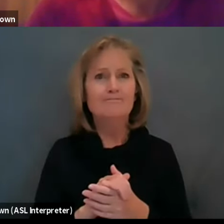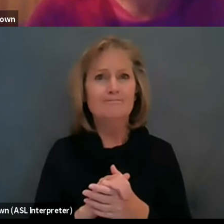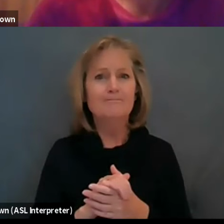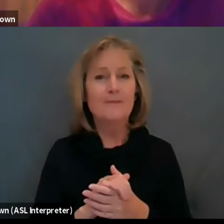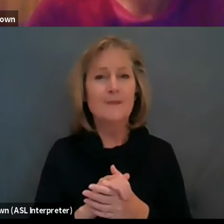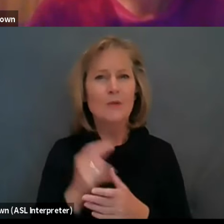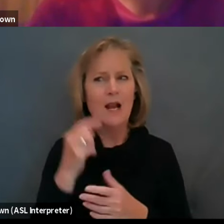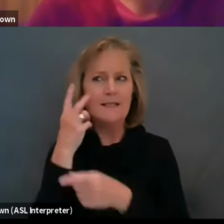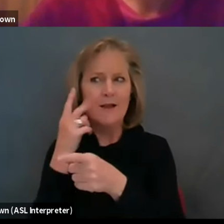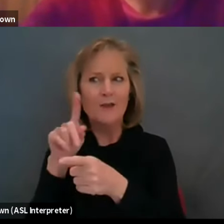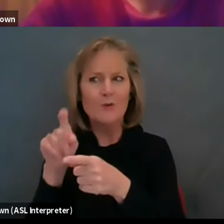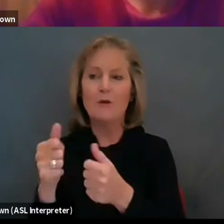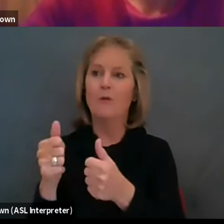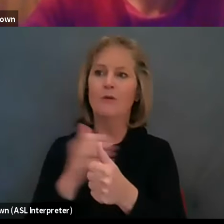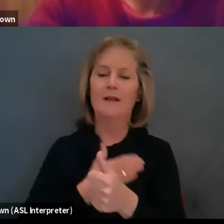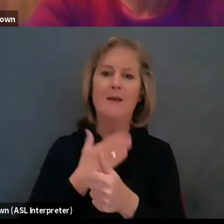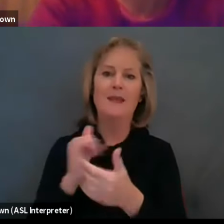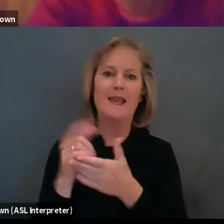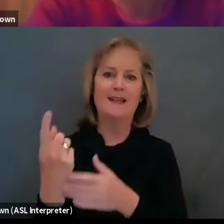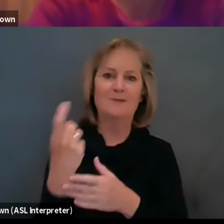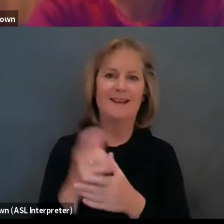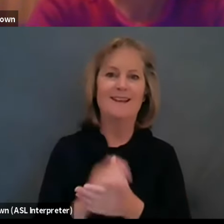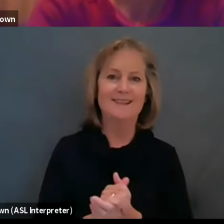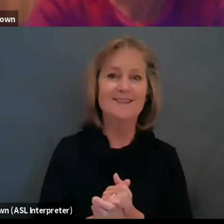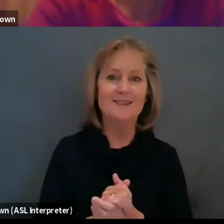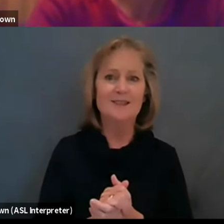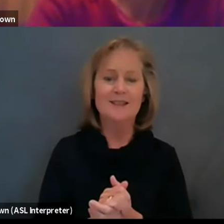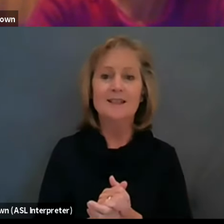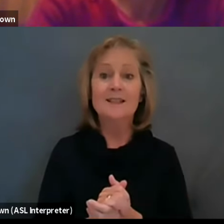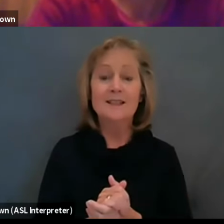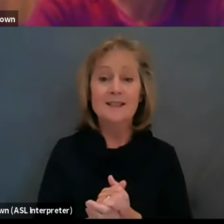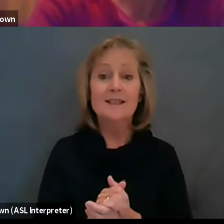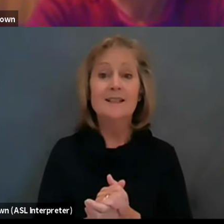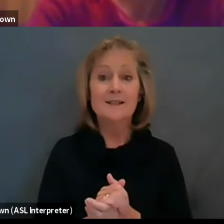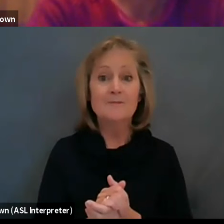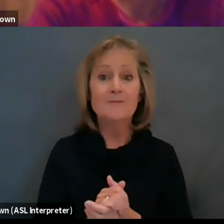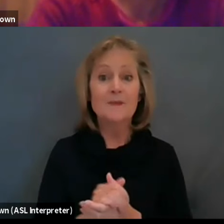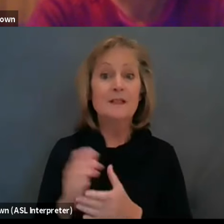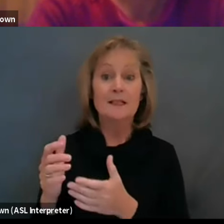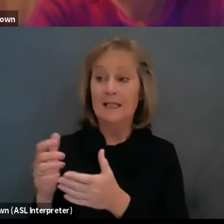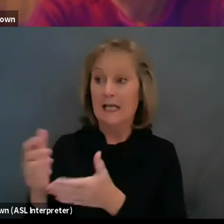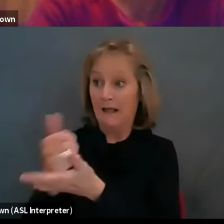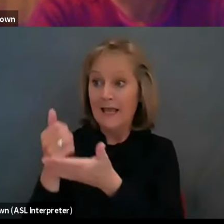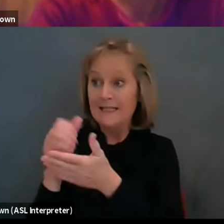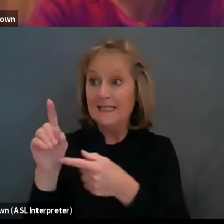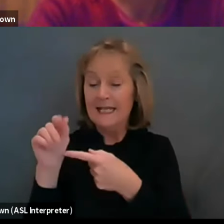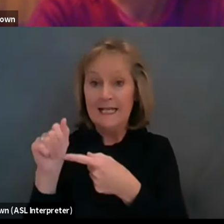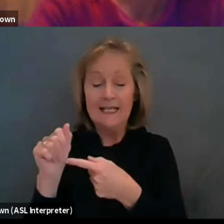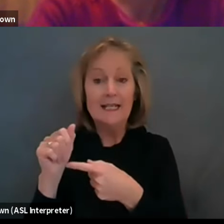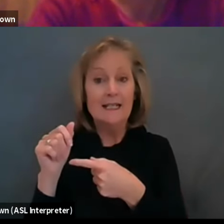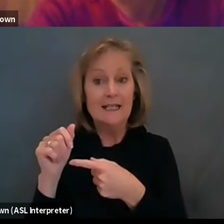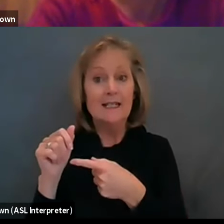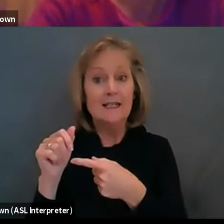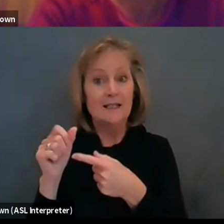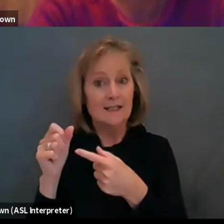when I saw the question, I was very glad that it was asked. It's true that collecting data on, and